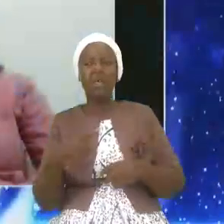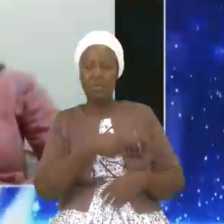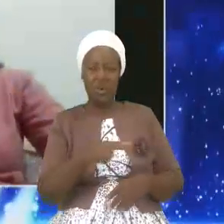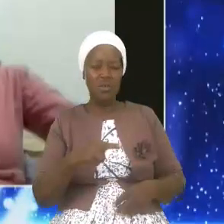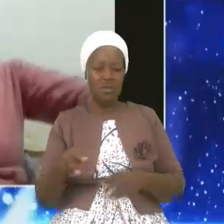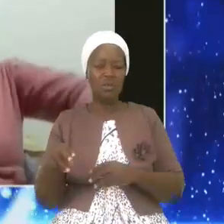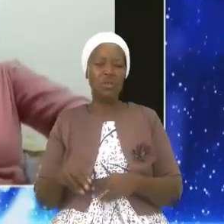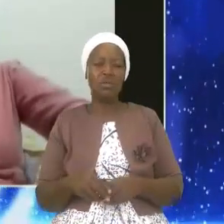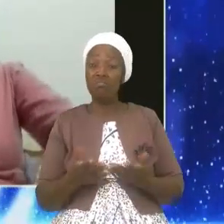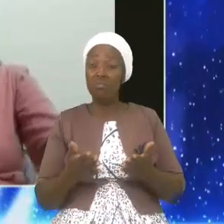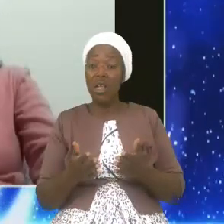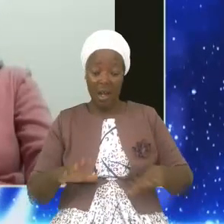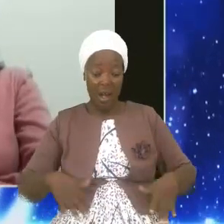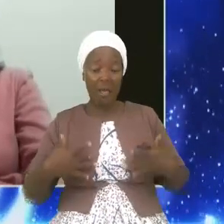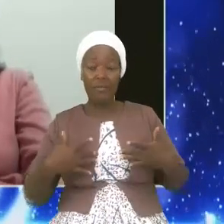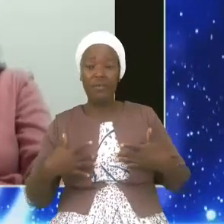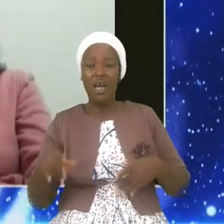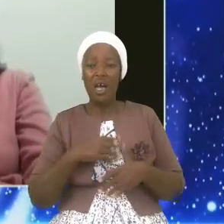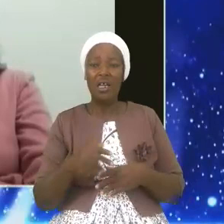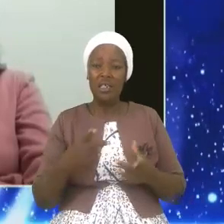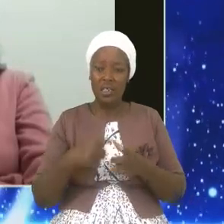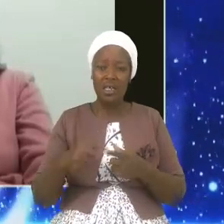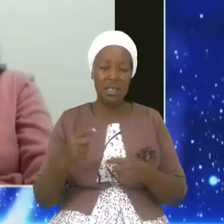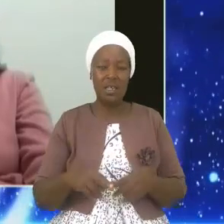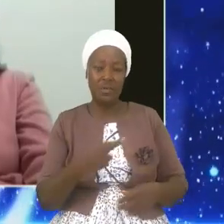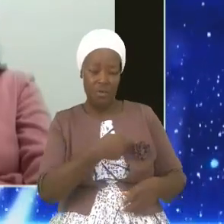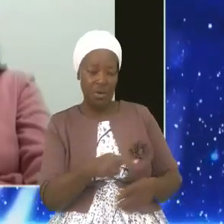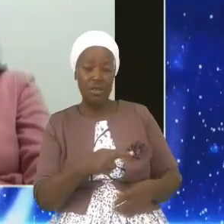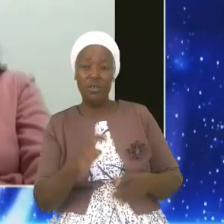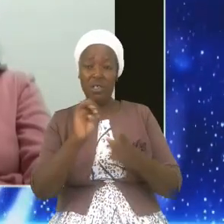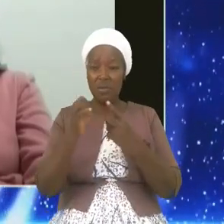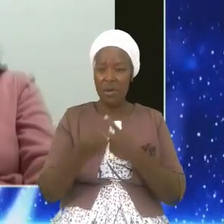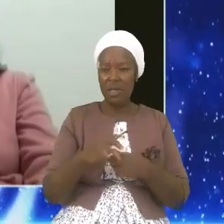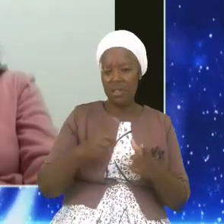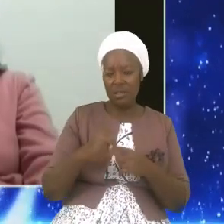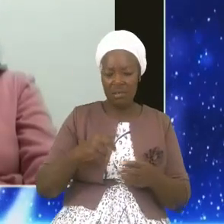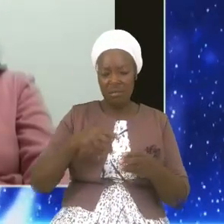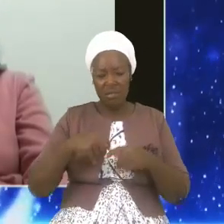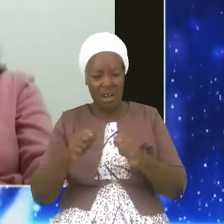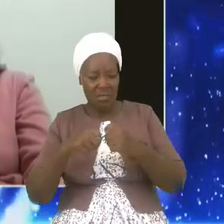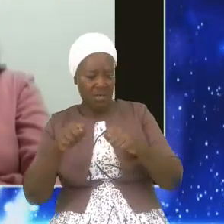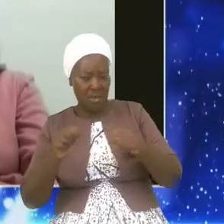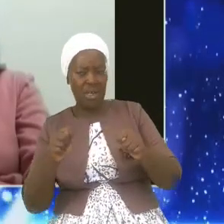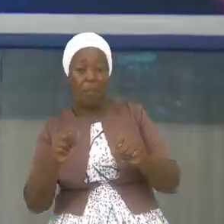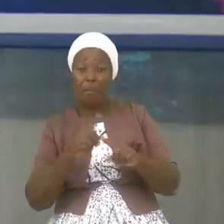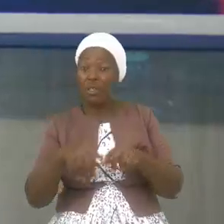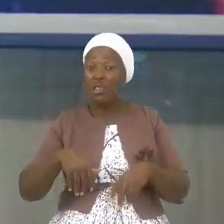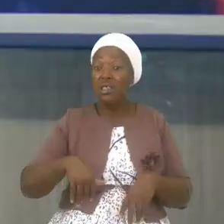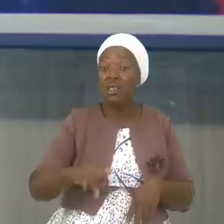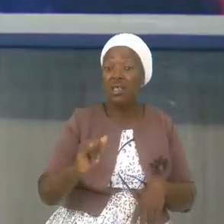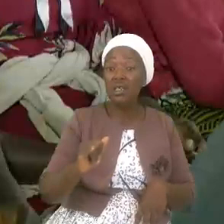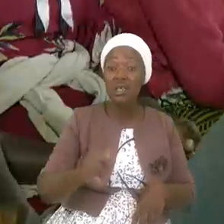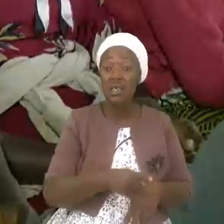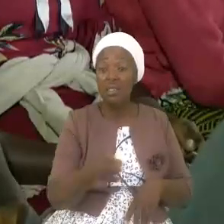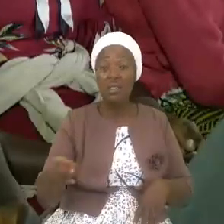they do all their rigmaroles, but they could not. They didn't understand the writing. They